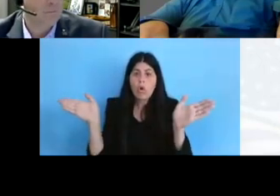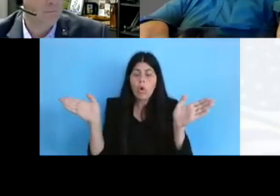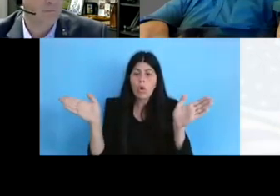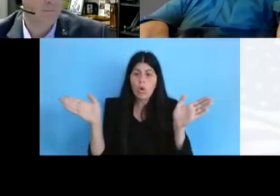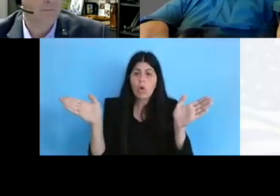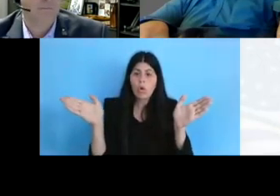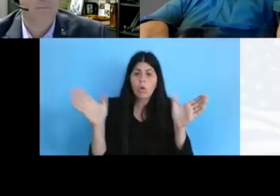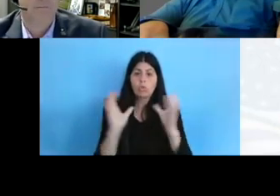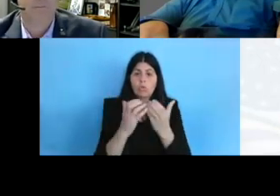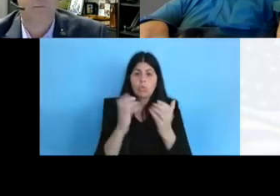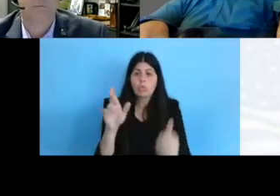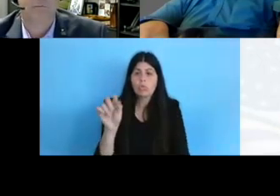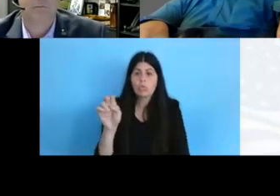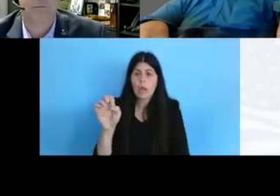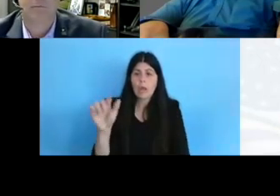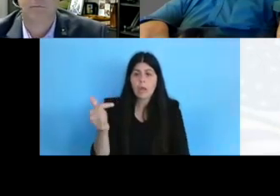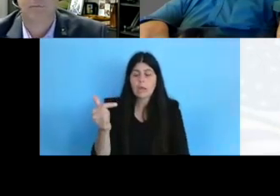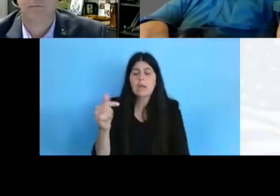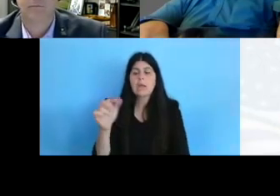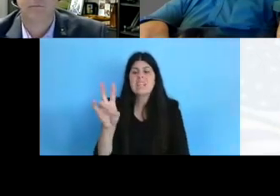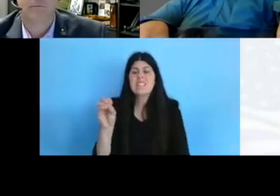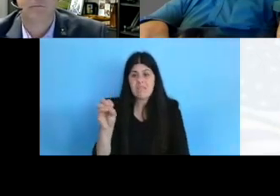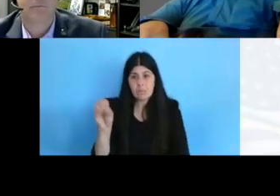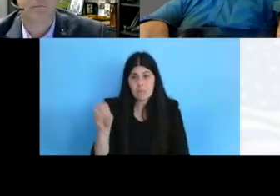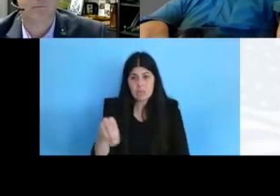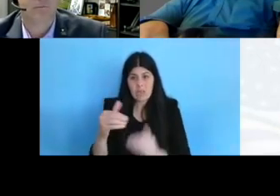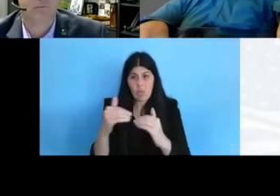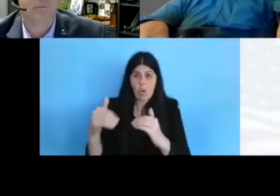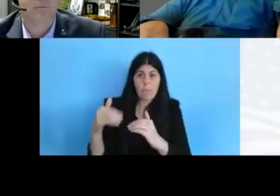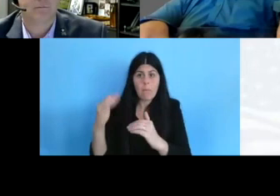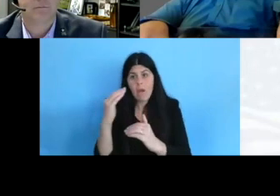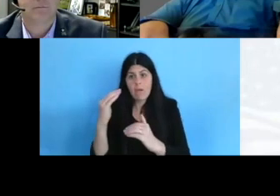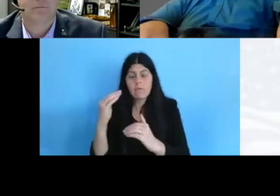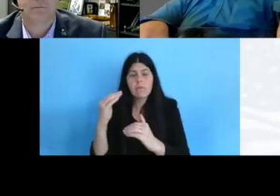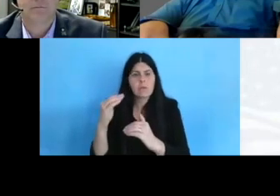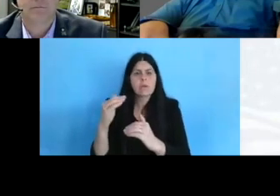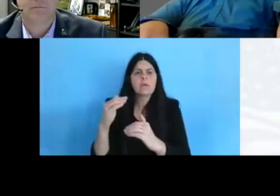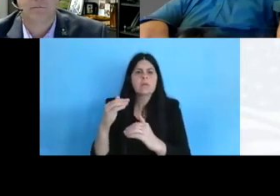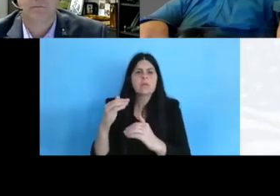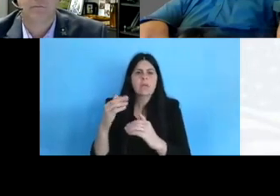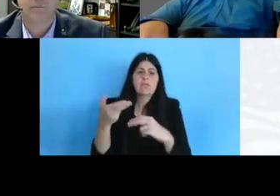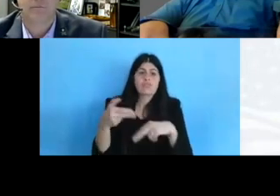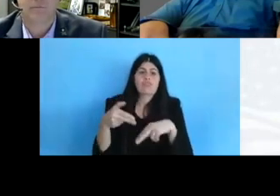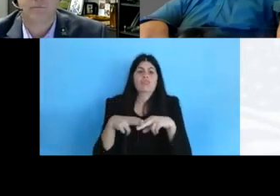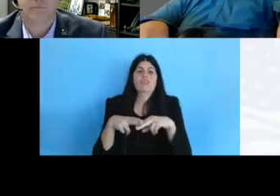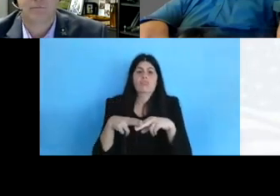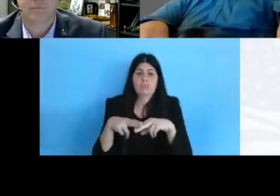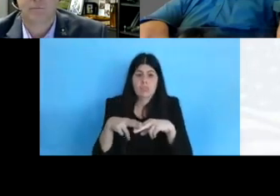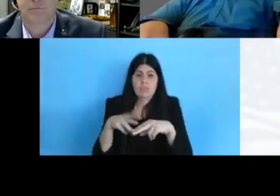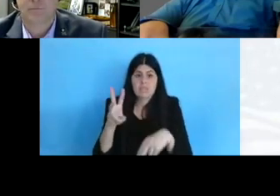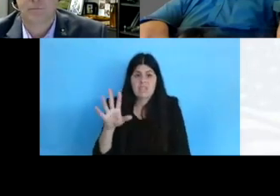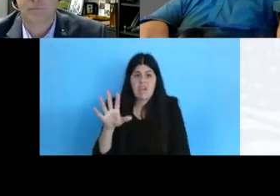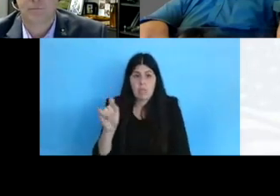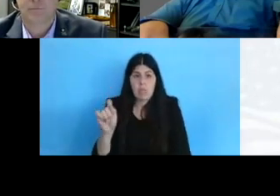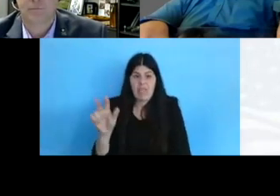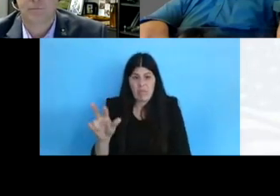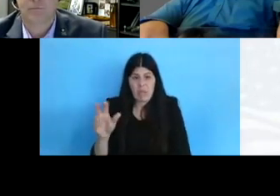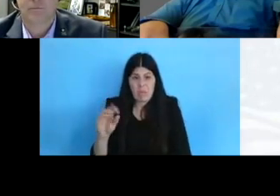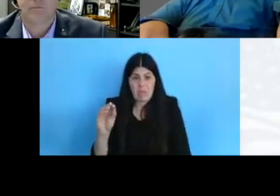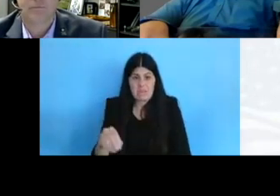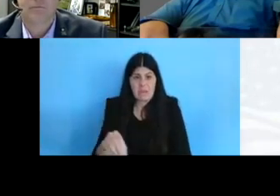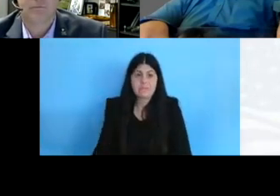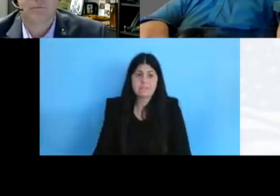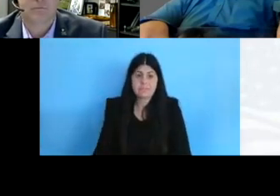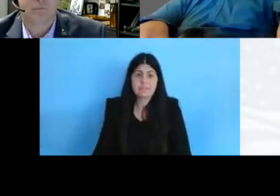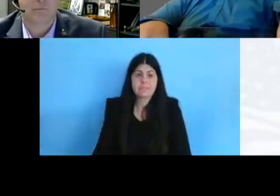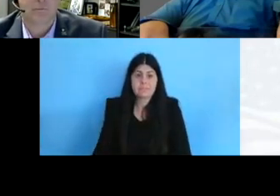above, you see it increases to 55.3%. And then I just wanted to throw in,